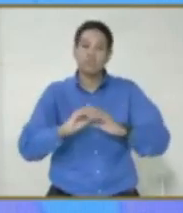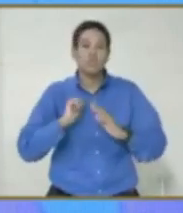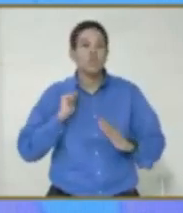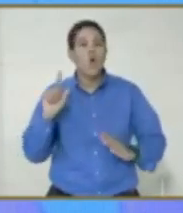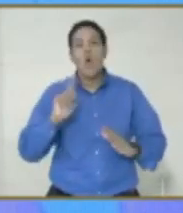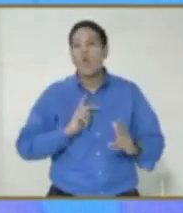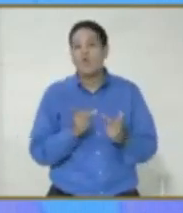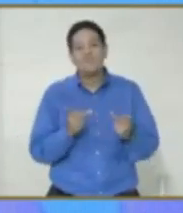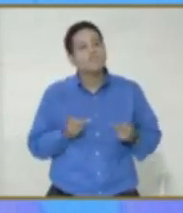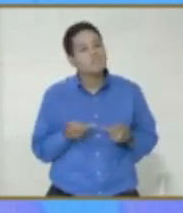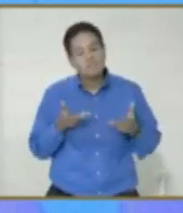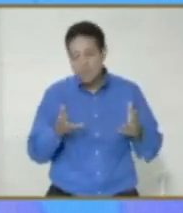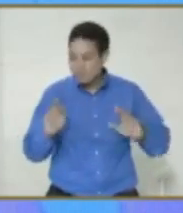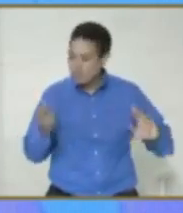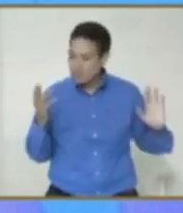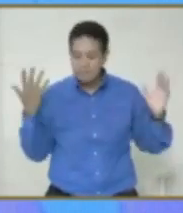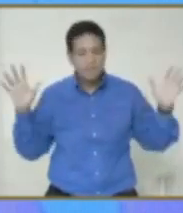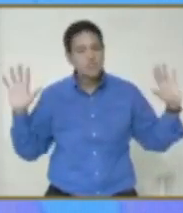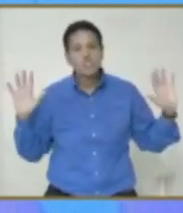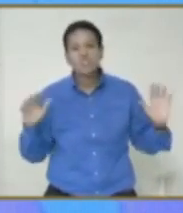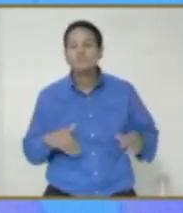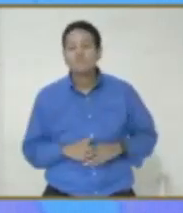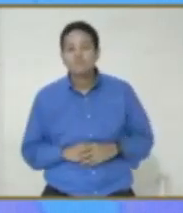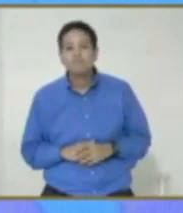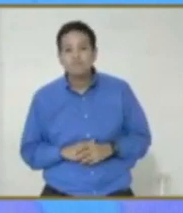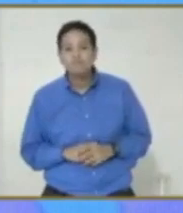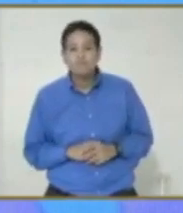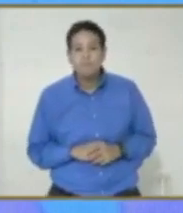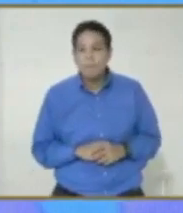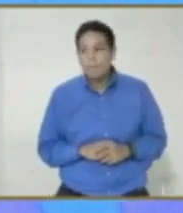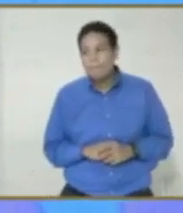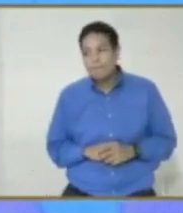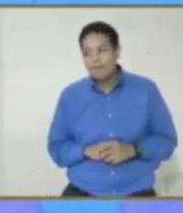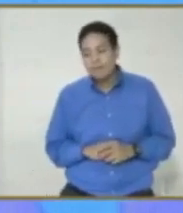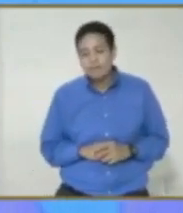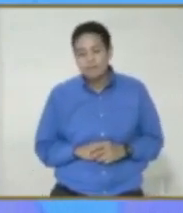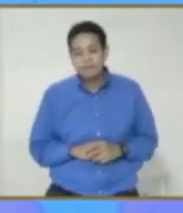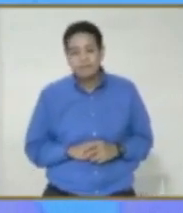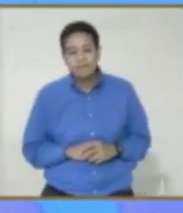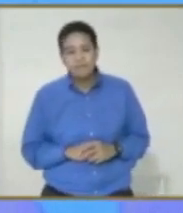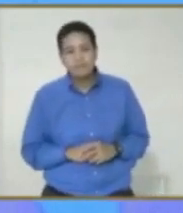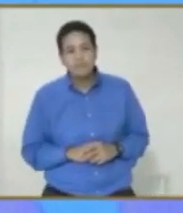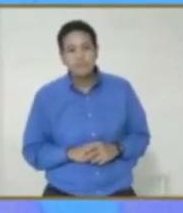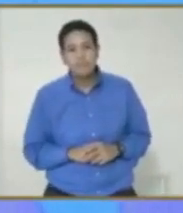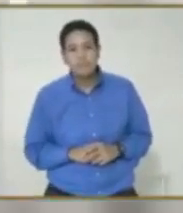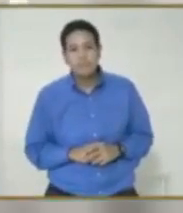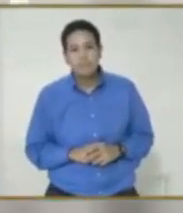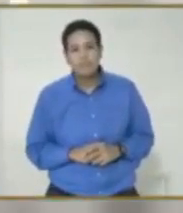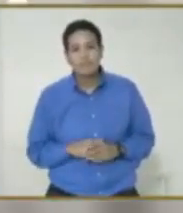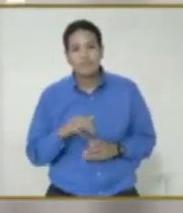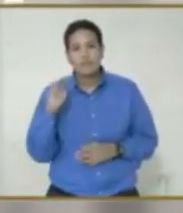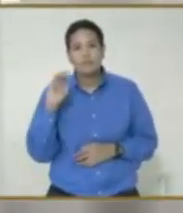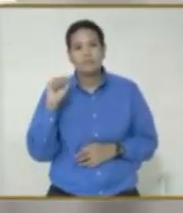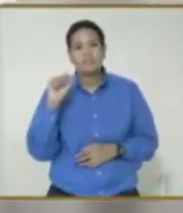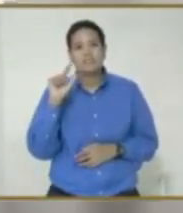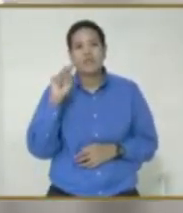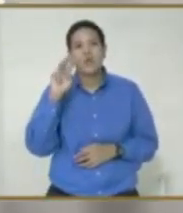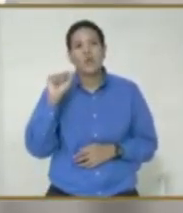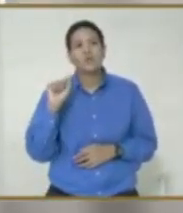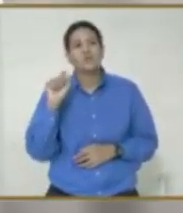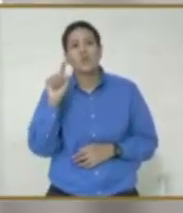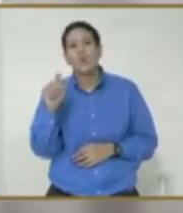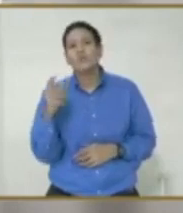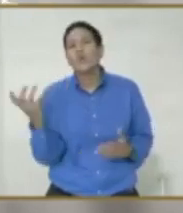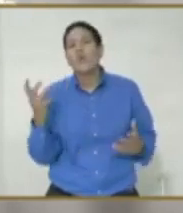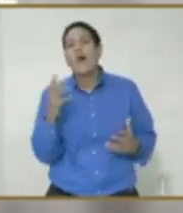facilities. Thank you, Minister. Thank you, Mayors and Ms. Lewis. There's a question in relation to what are the